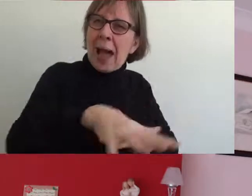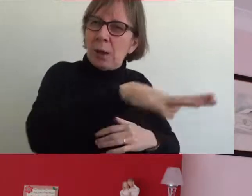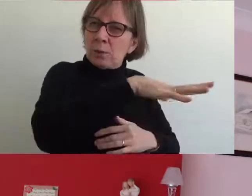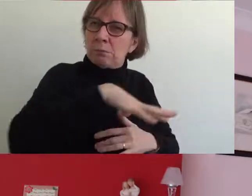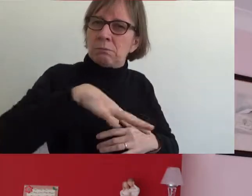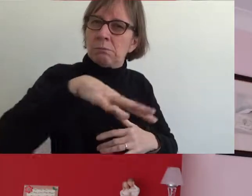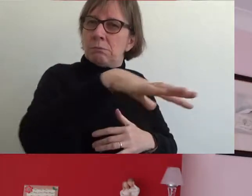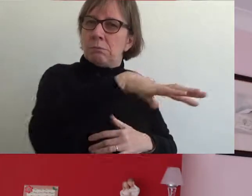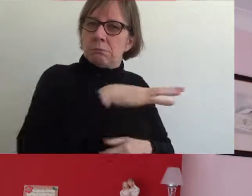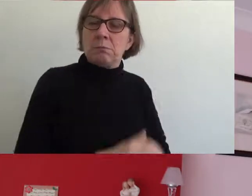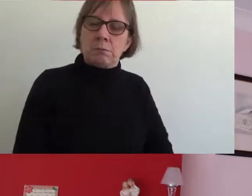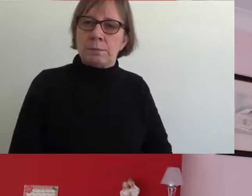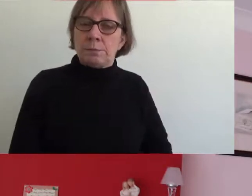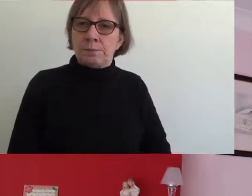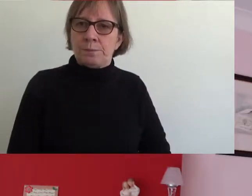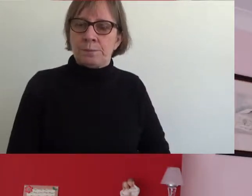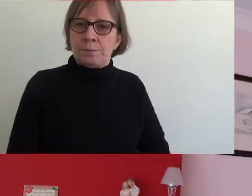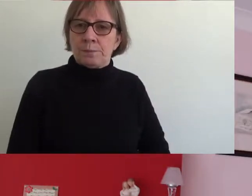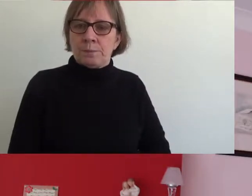Halesowen.